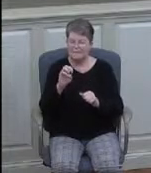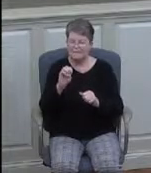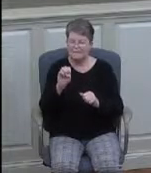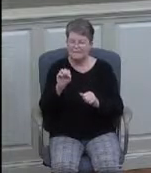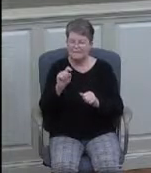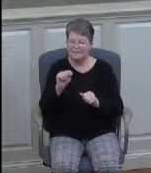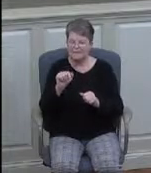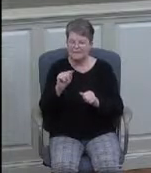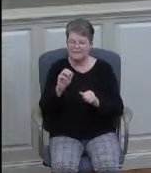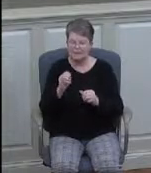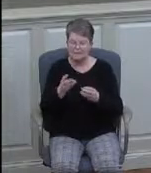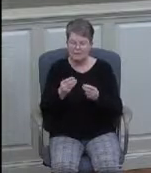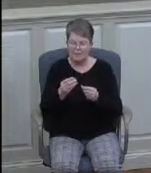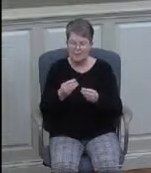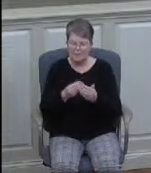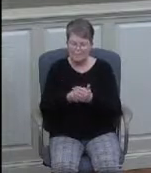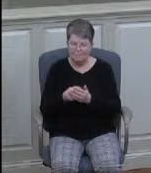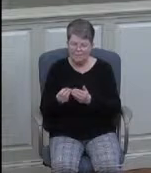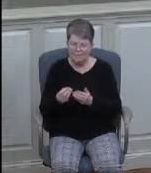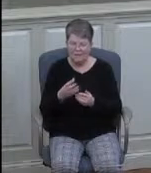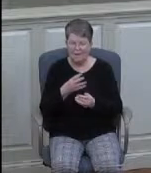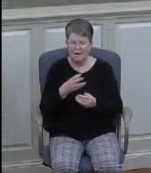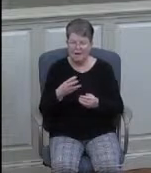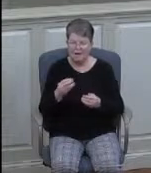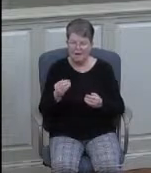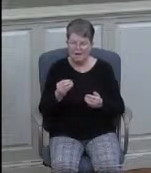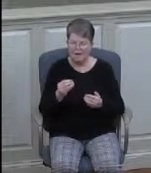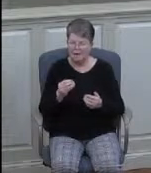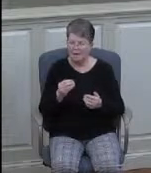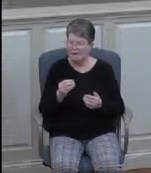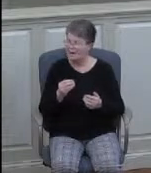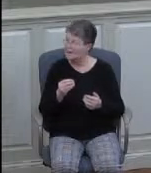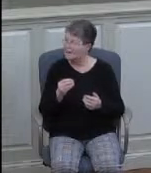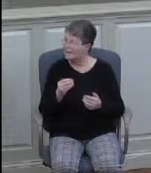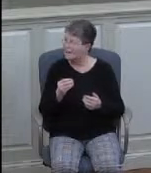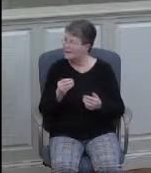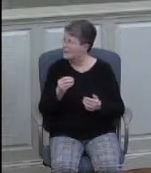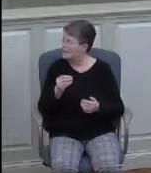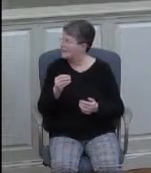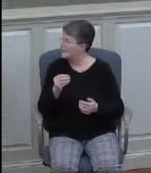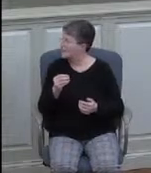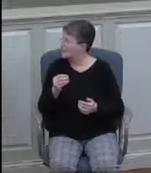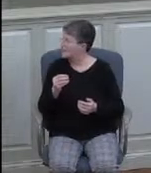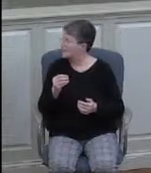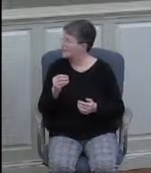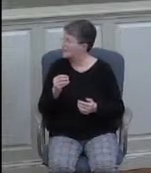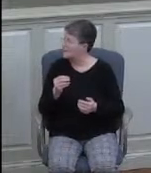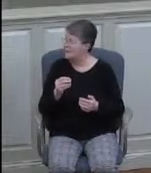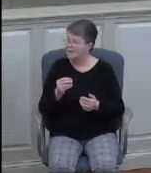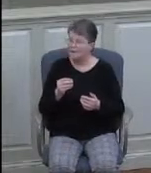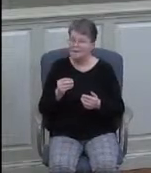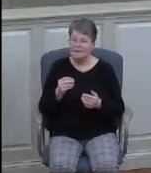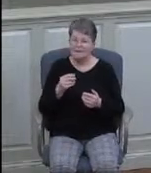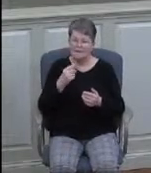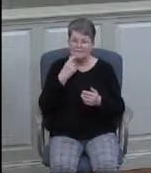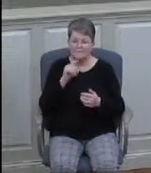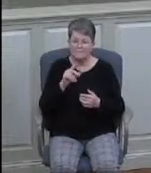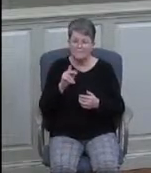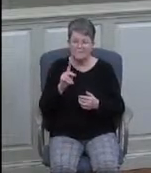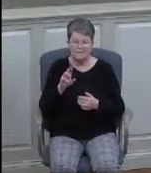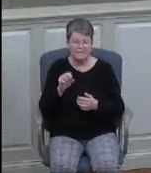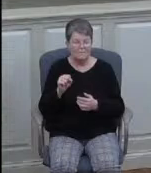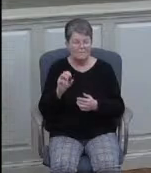for which publicity at present stage might or would be likely to affect the value per